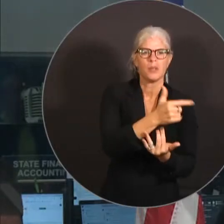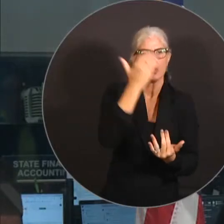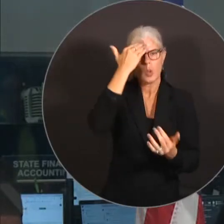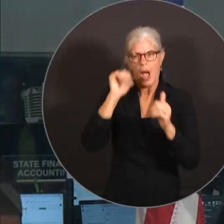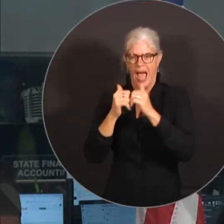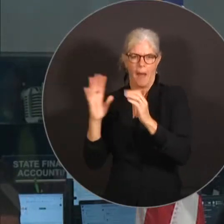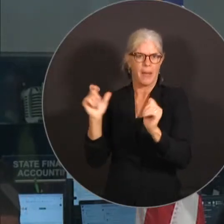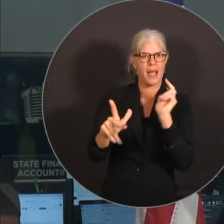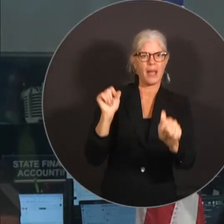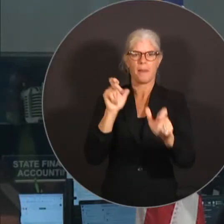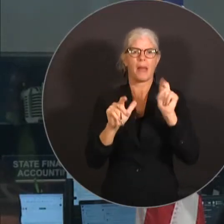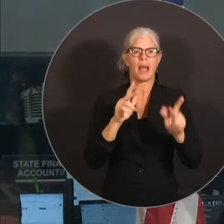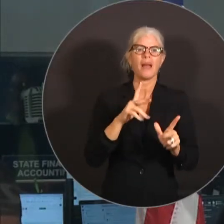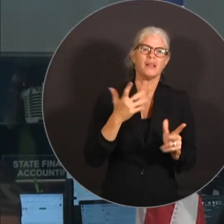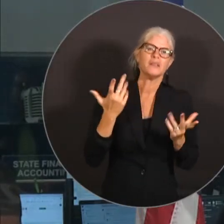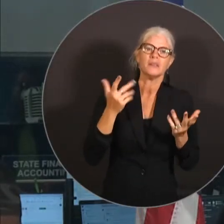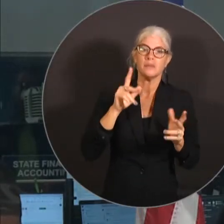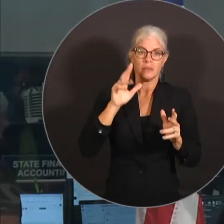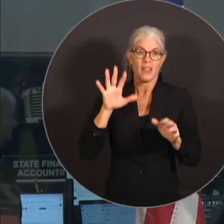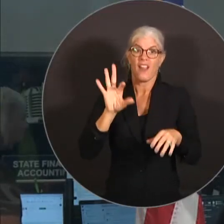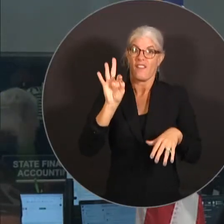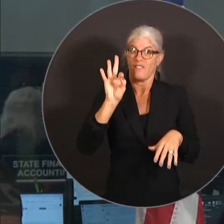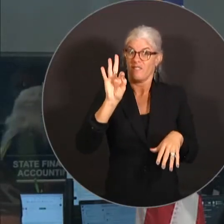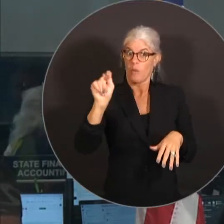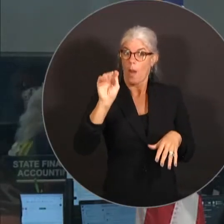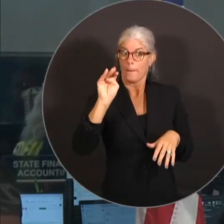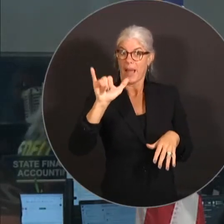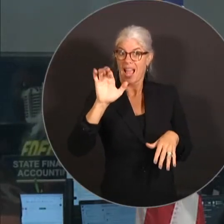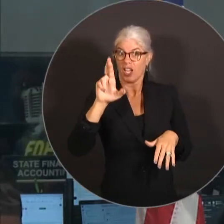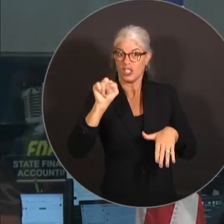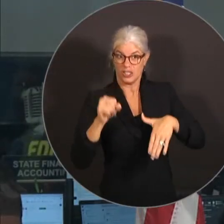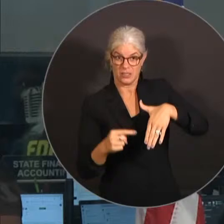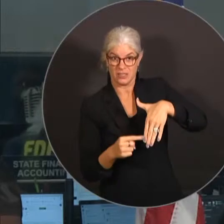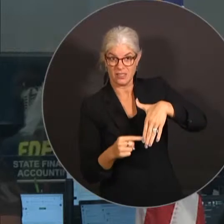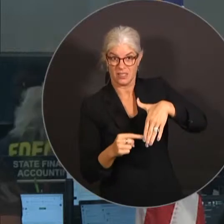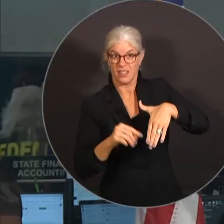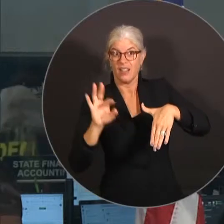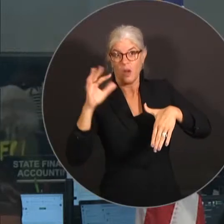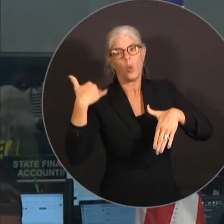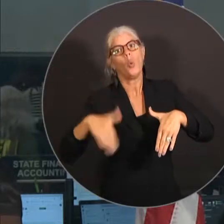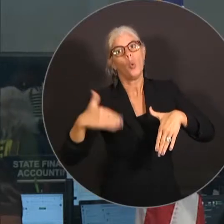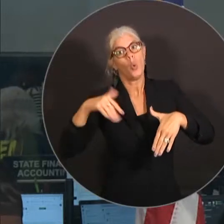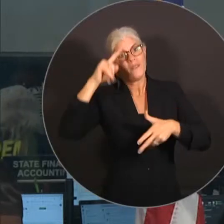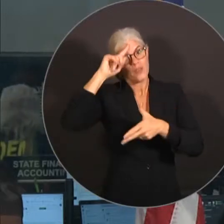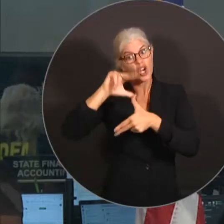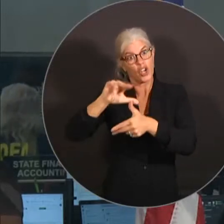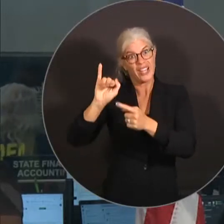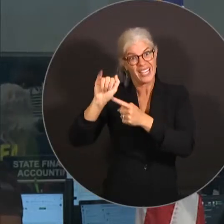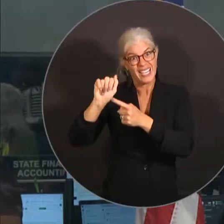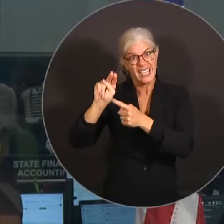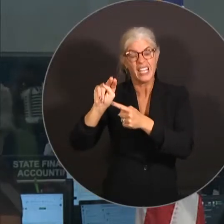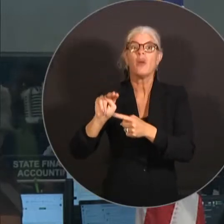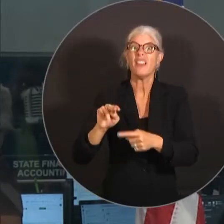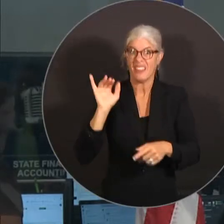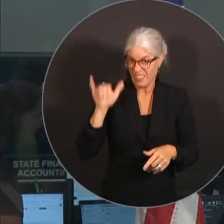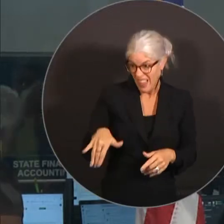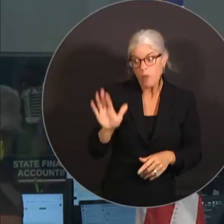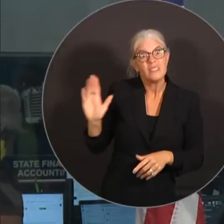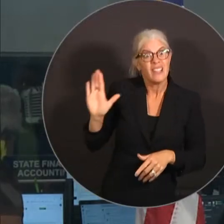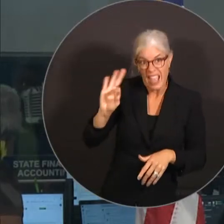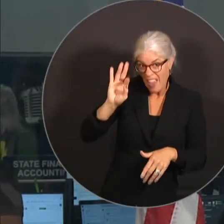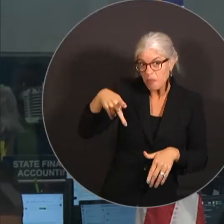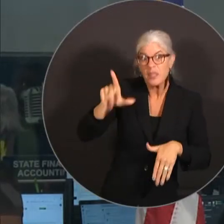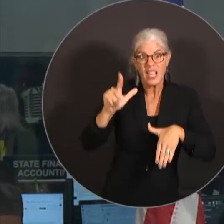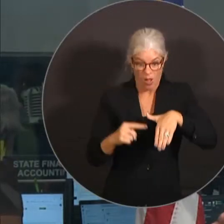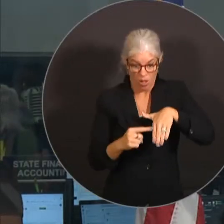maybe not a full rebuild. Fort Myers Beach for Hurricane Ian was FPL, and they honestly, they could have gotten the power